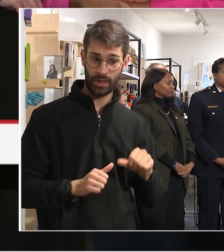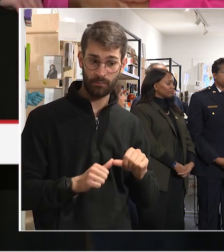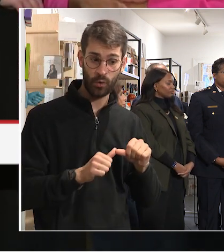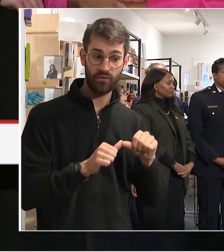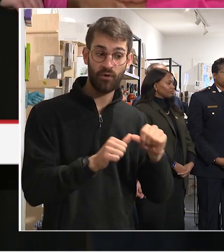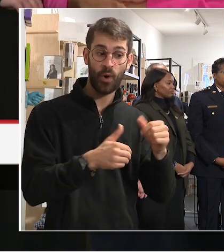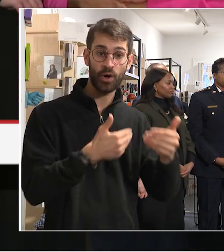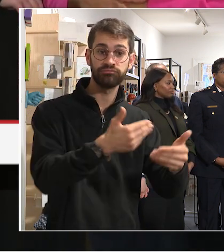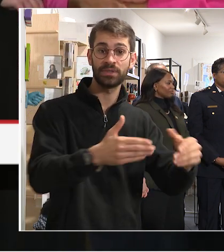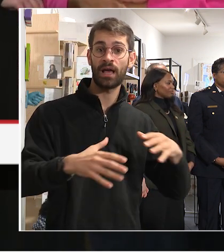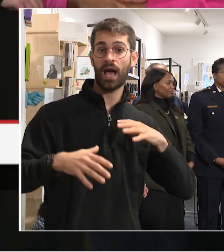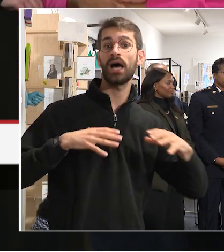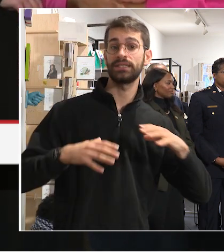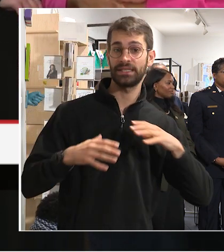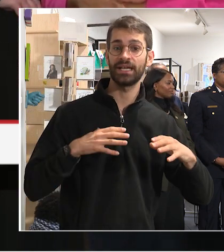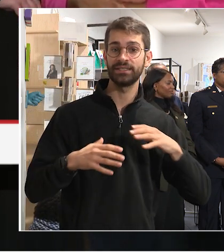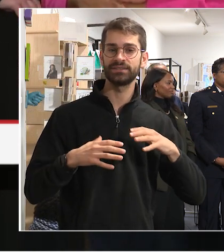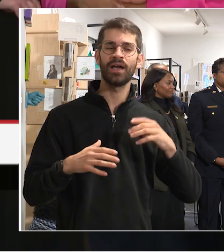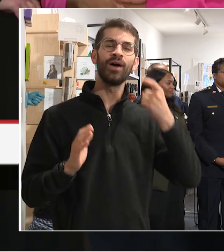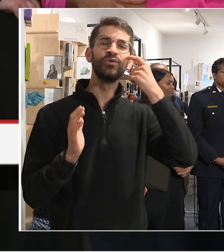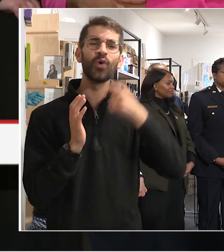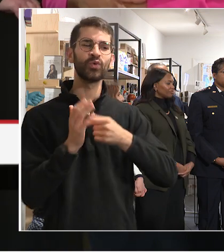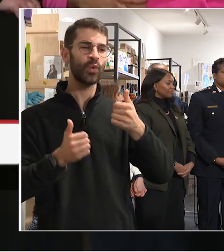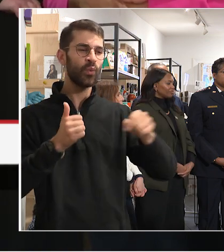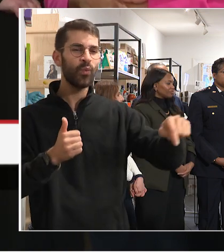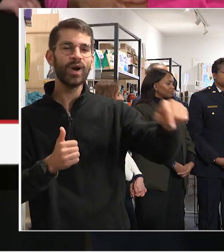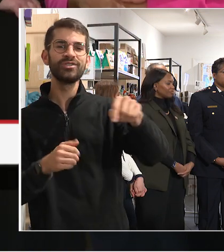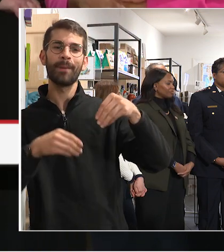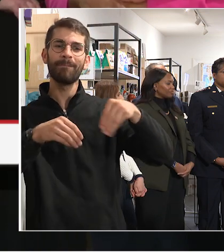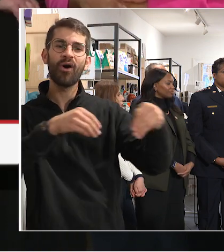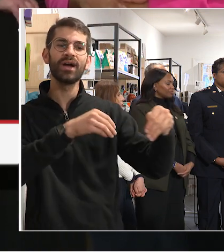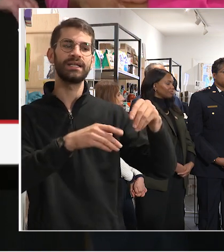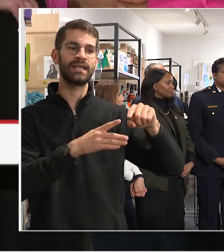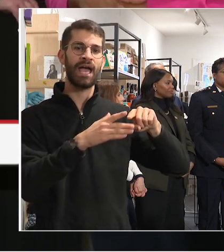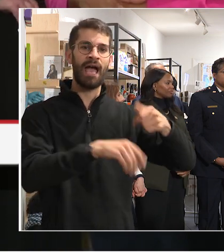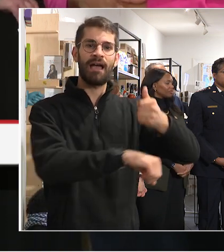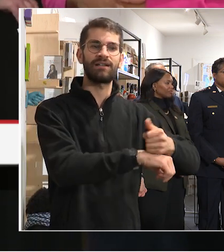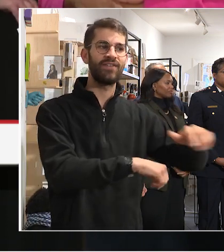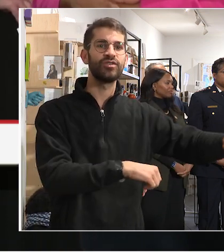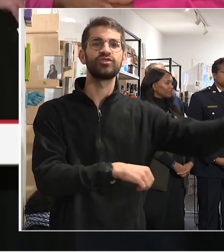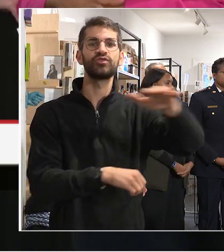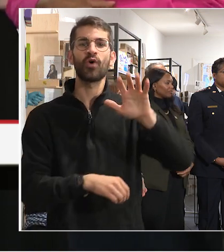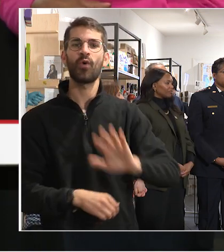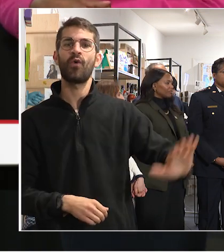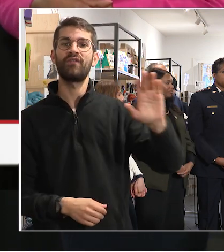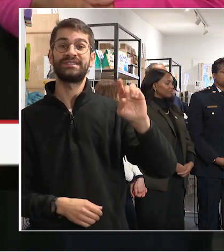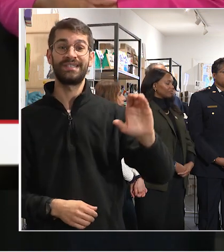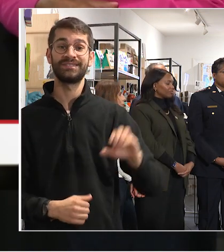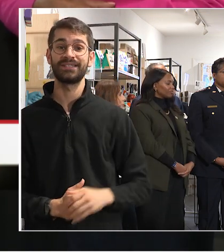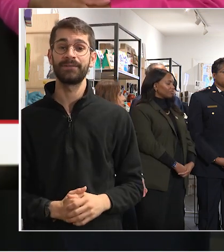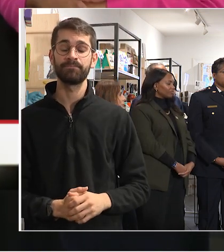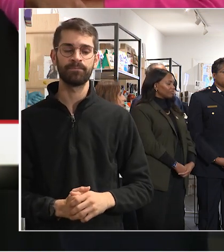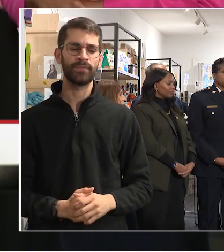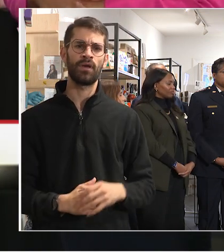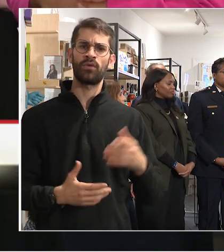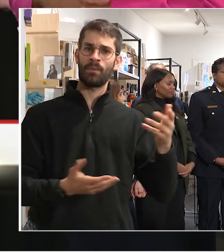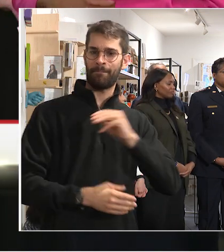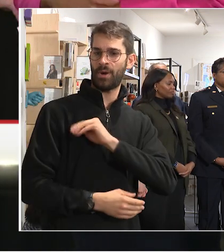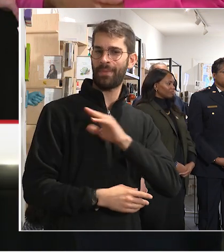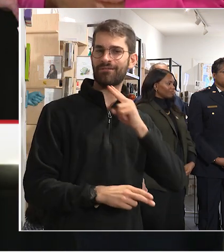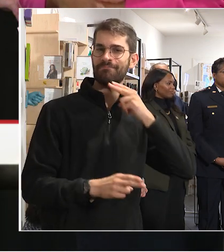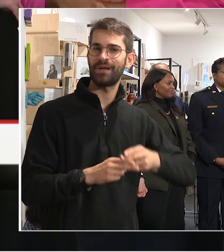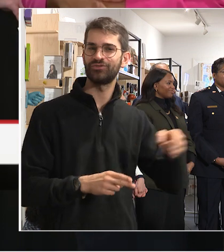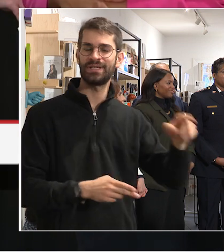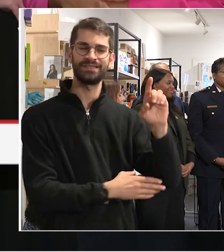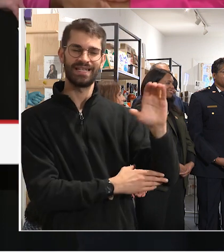please note the fantastic holiday markets and activations that are happening all across the city. And as the mayor said, DC is